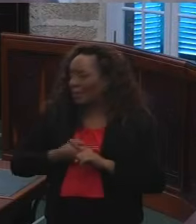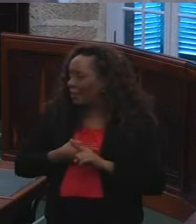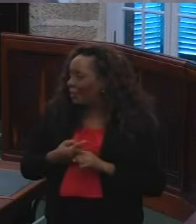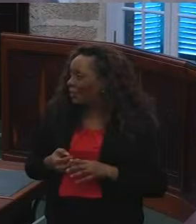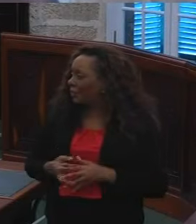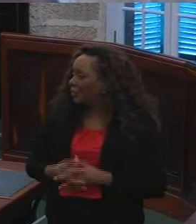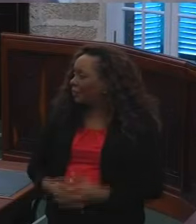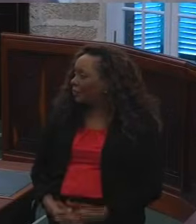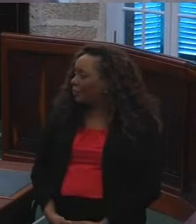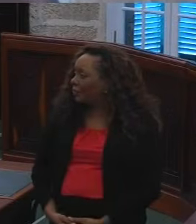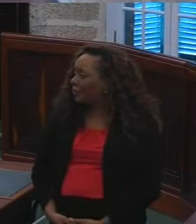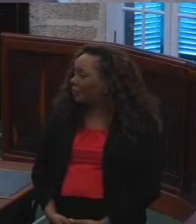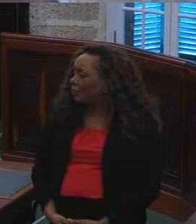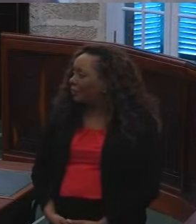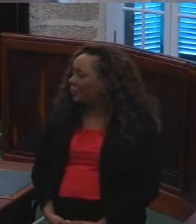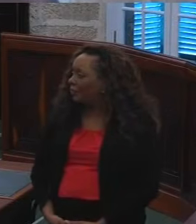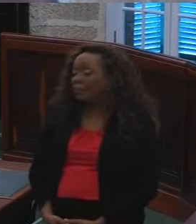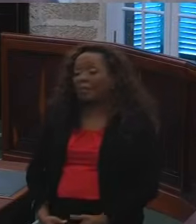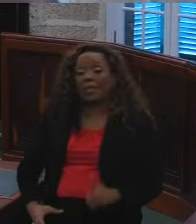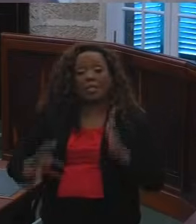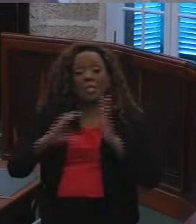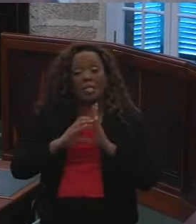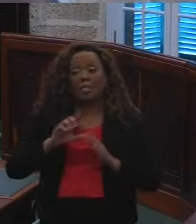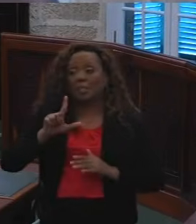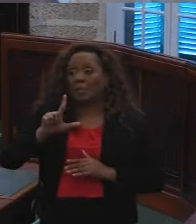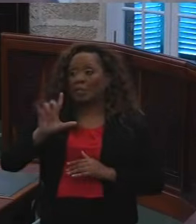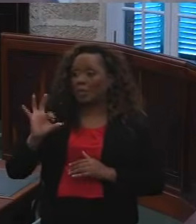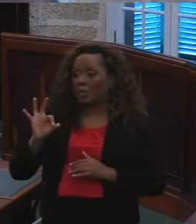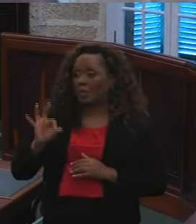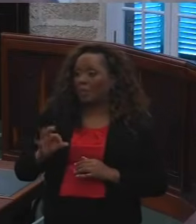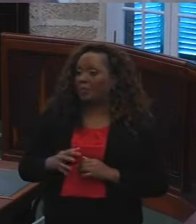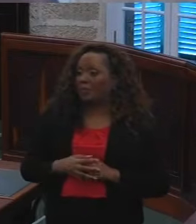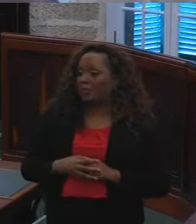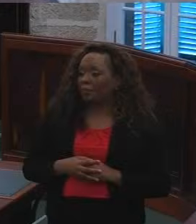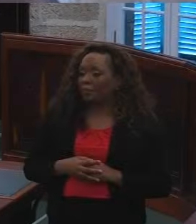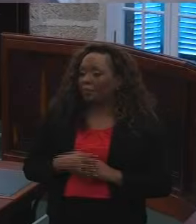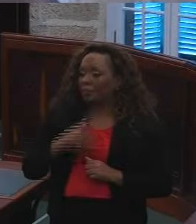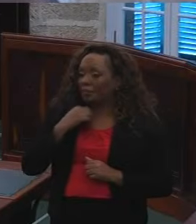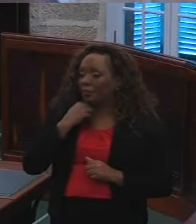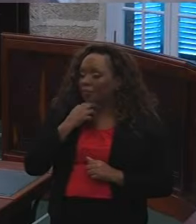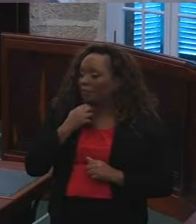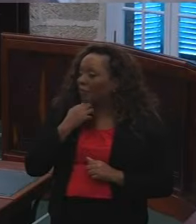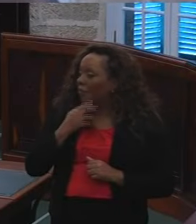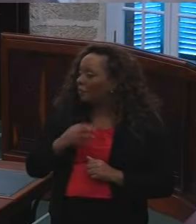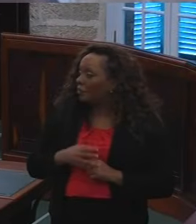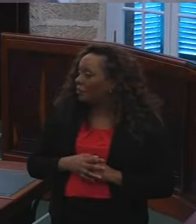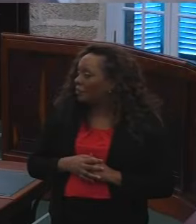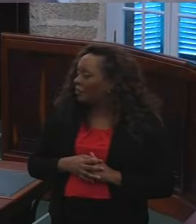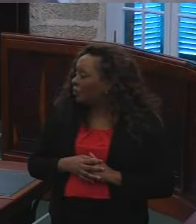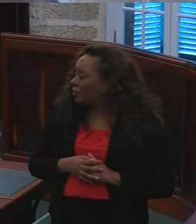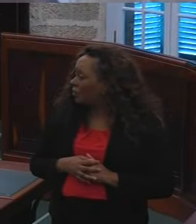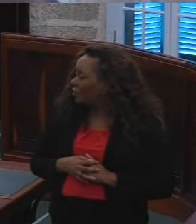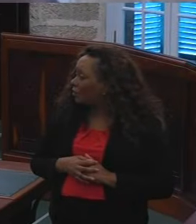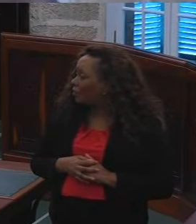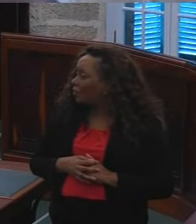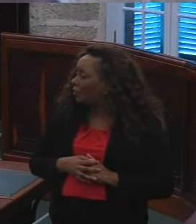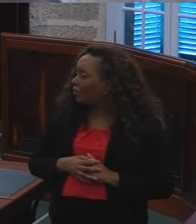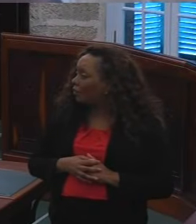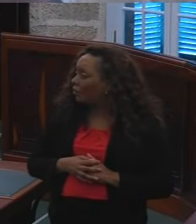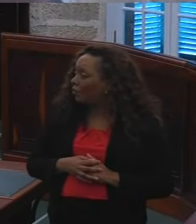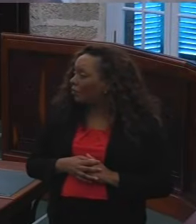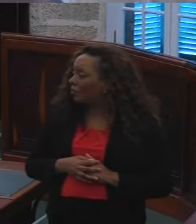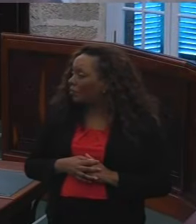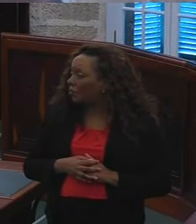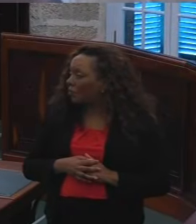me. Section 29 speaks, Mr. Speaker, sir, to reporting to the Minister by operators of residential